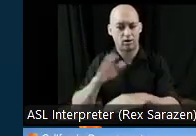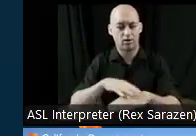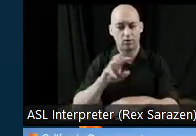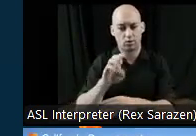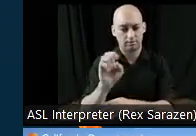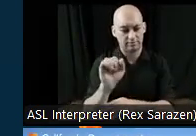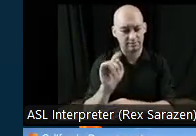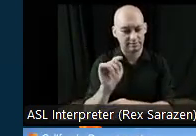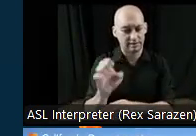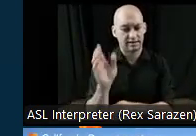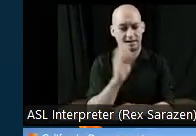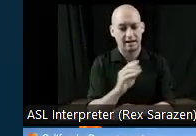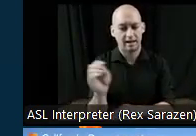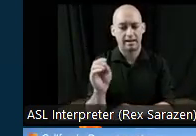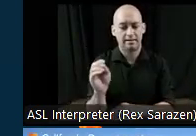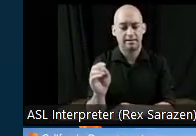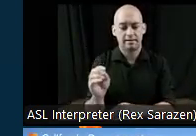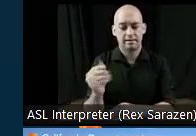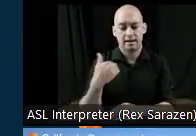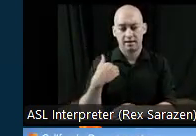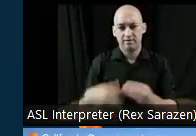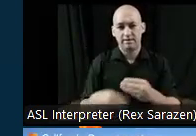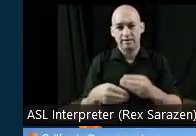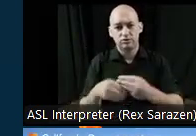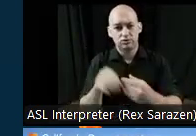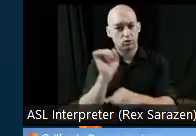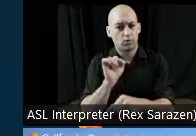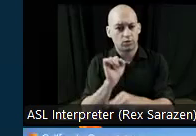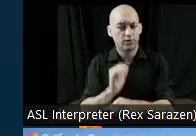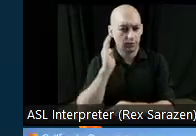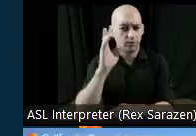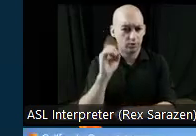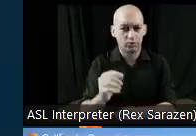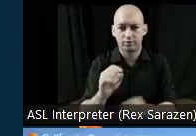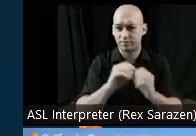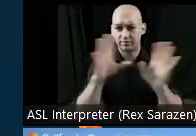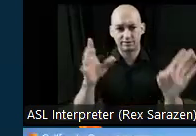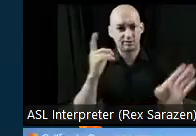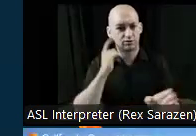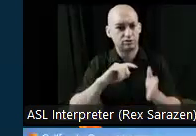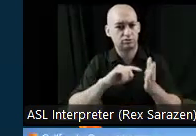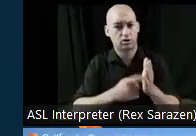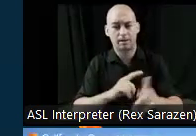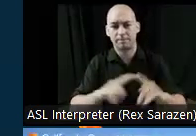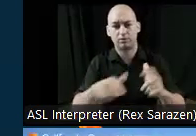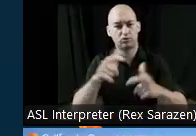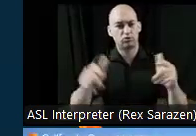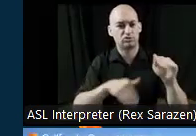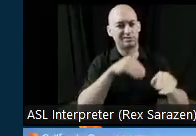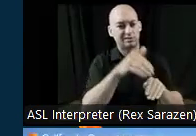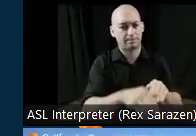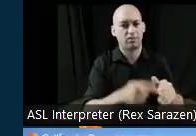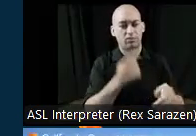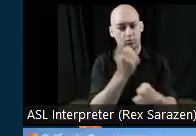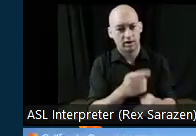and there's additional work to be done. Obviously, it's just the start, but it was a huge step in the right direction.